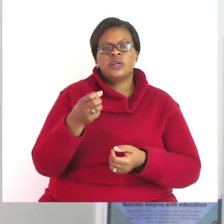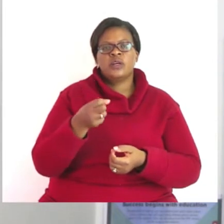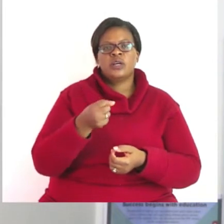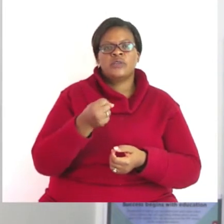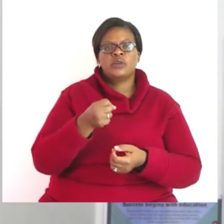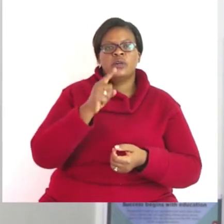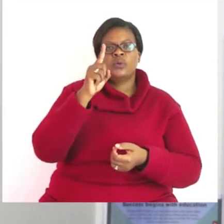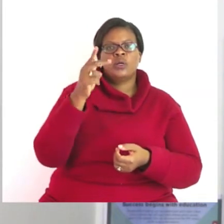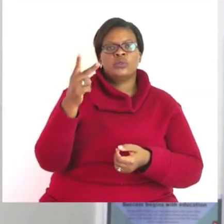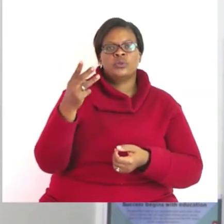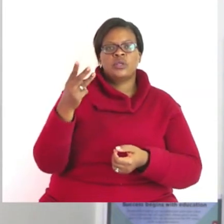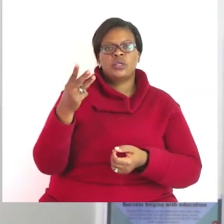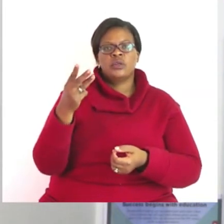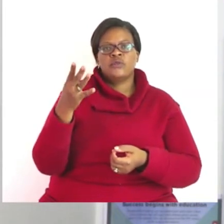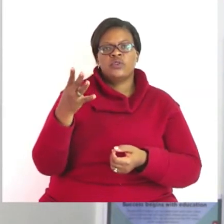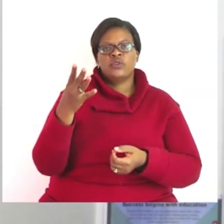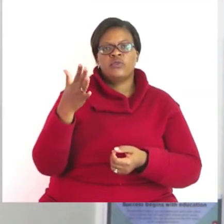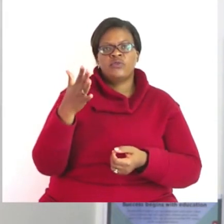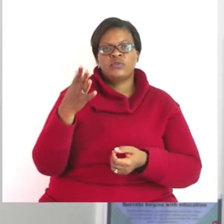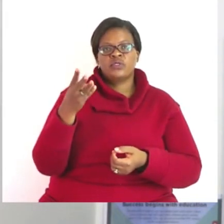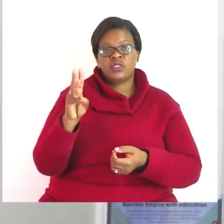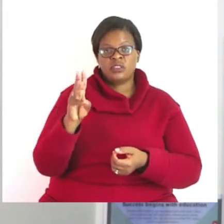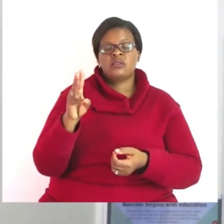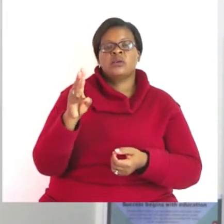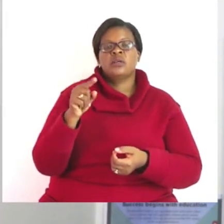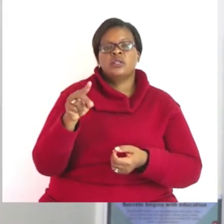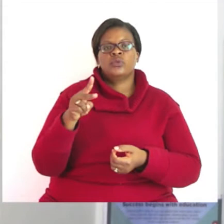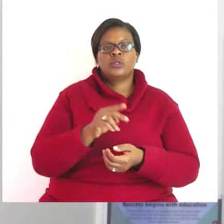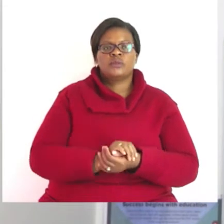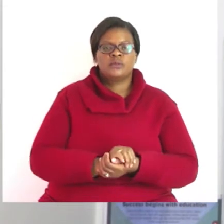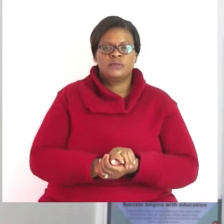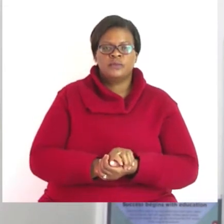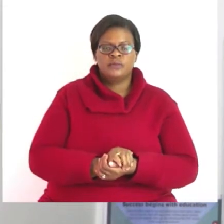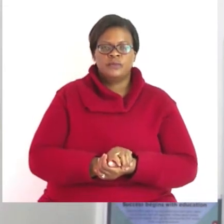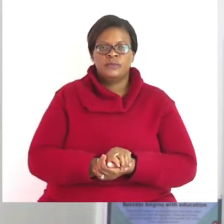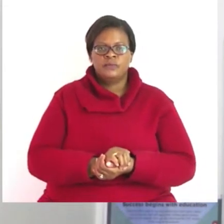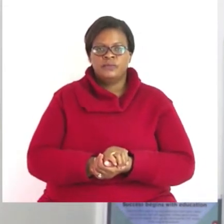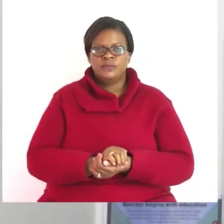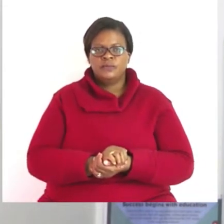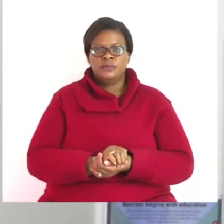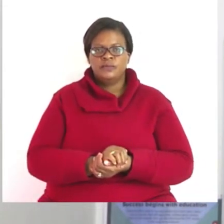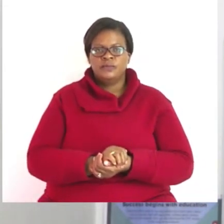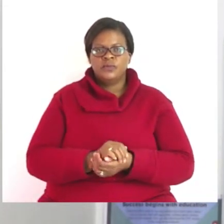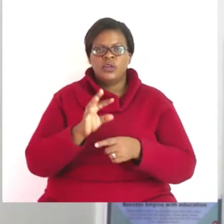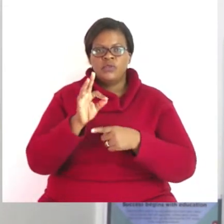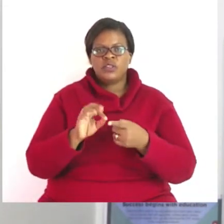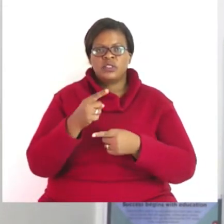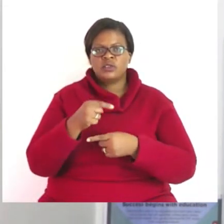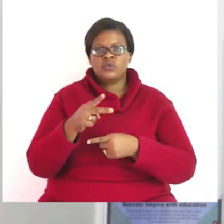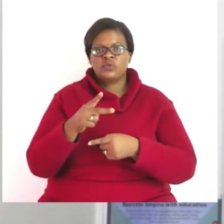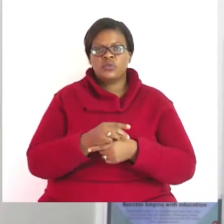12 has got 1, 2, 3, 4, 6, and 12. So the factors of 12 is